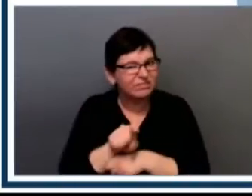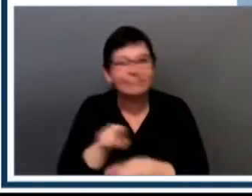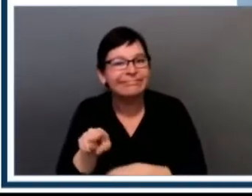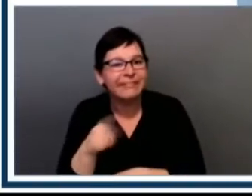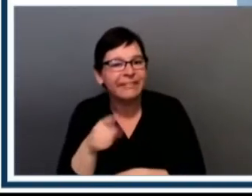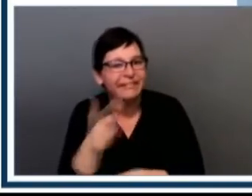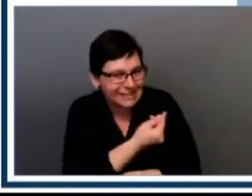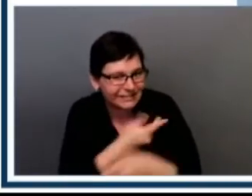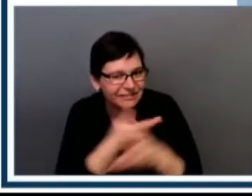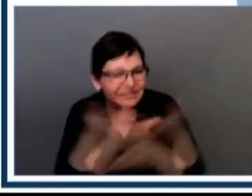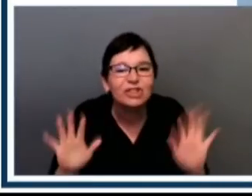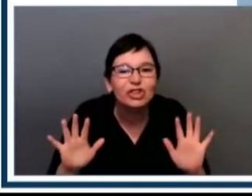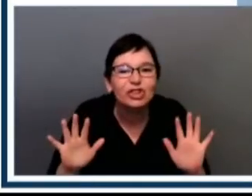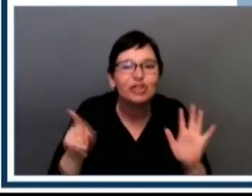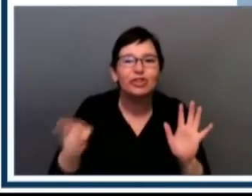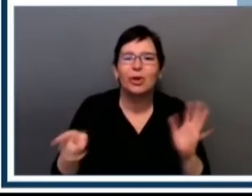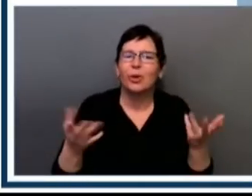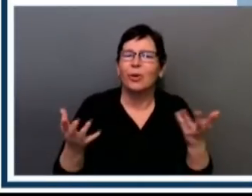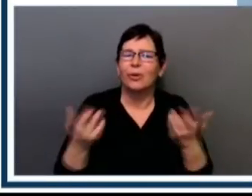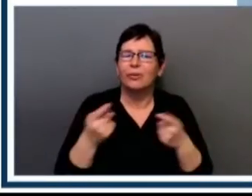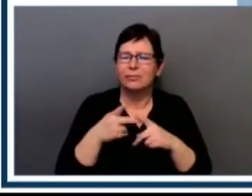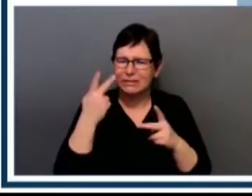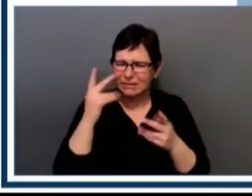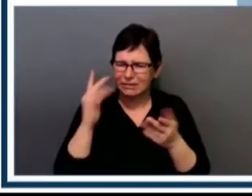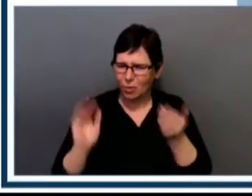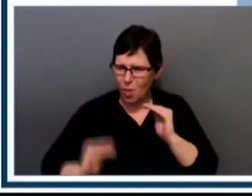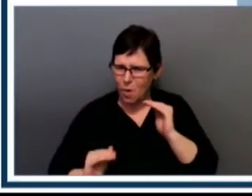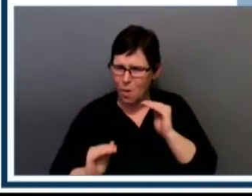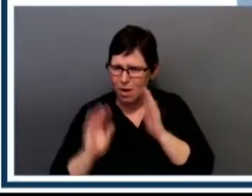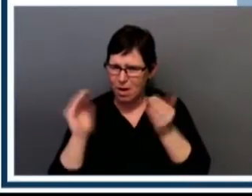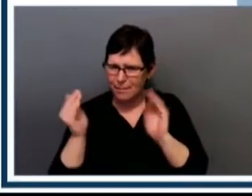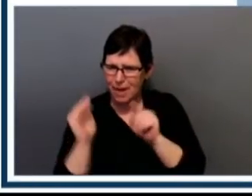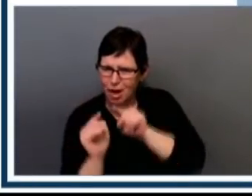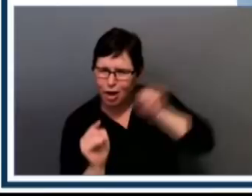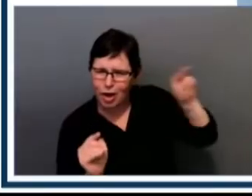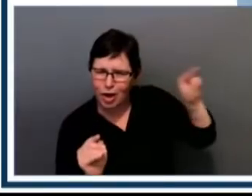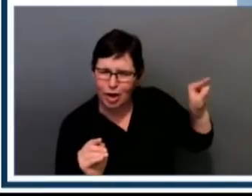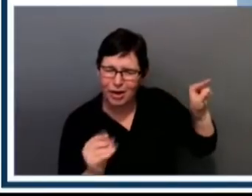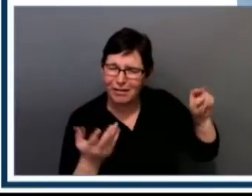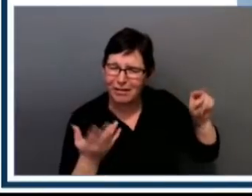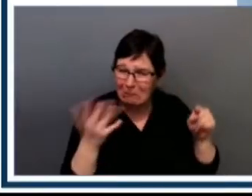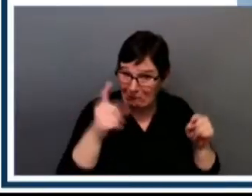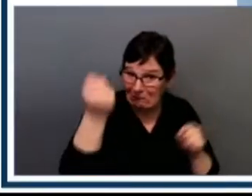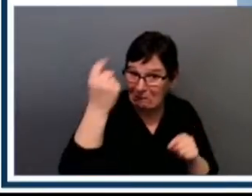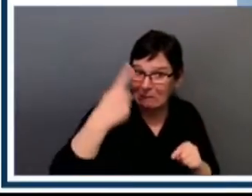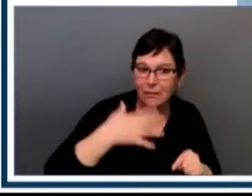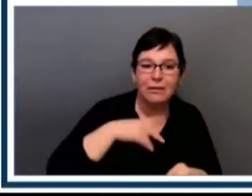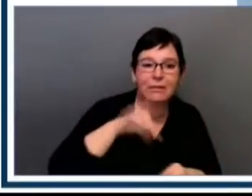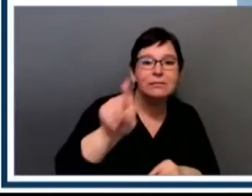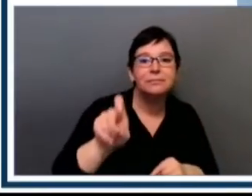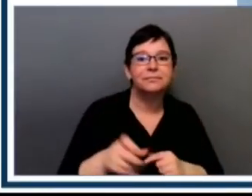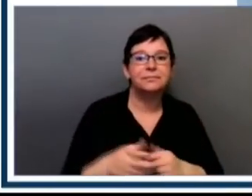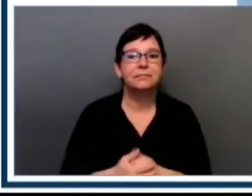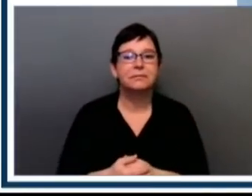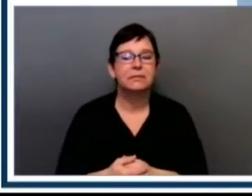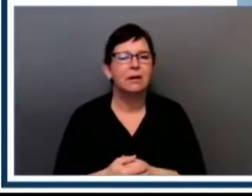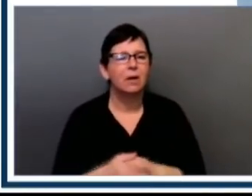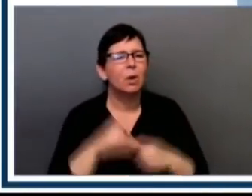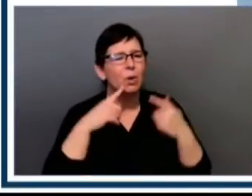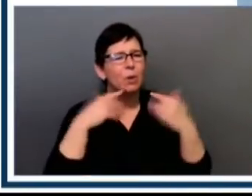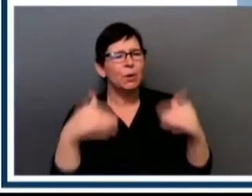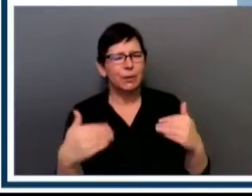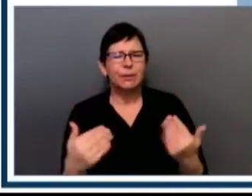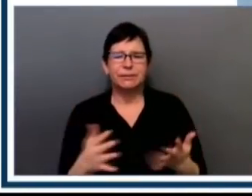there's a lot in there. So yeah, our deaths haven't looked at the very latest, but I think it's holding about, that less than 7%